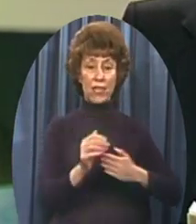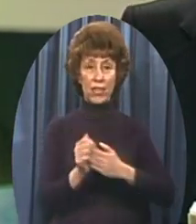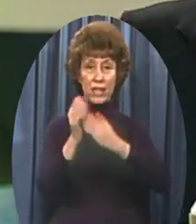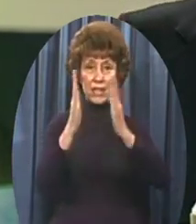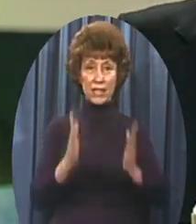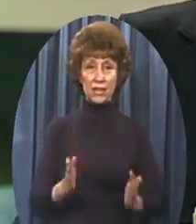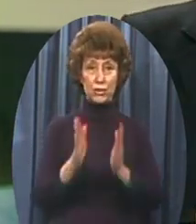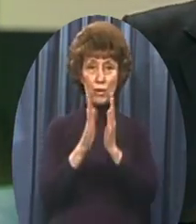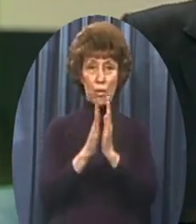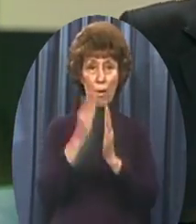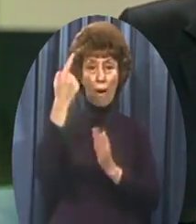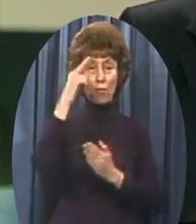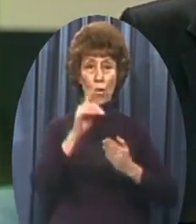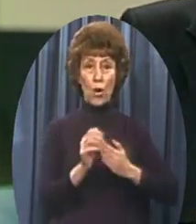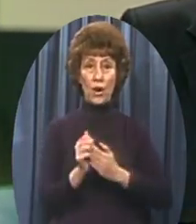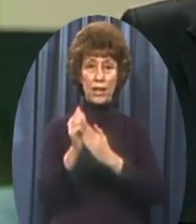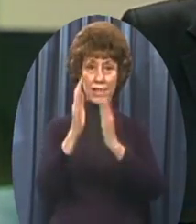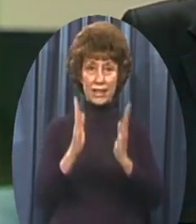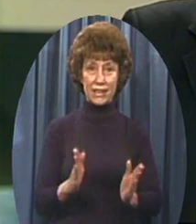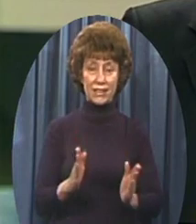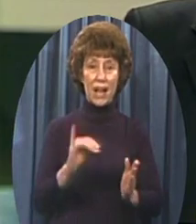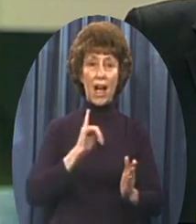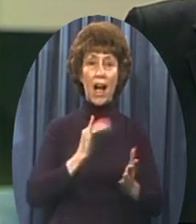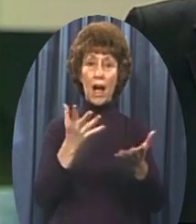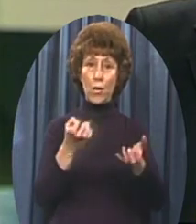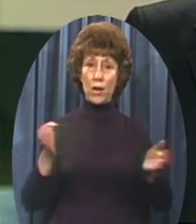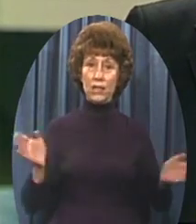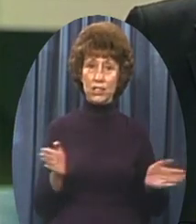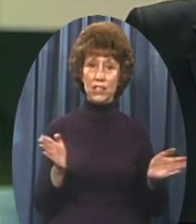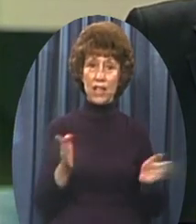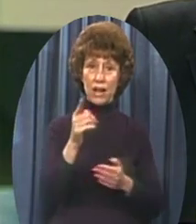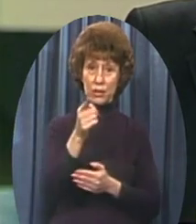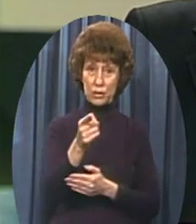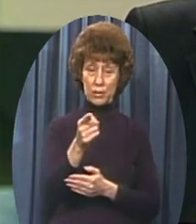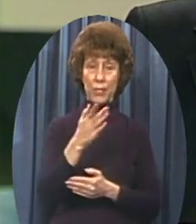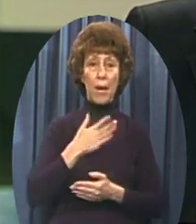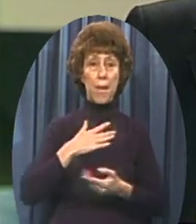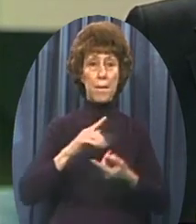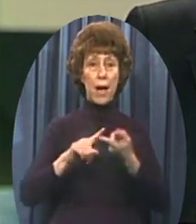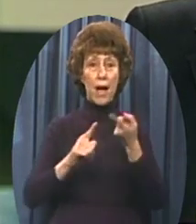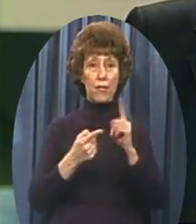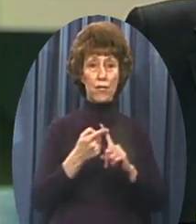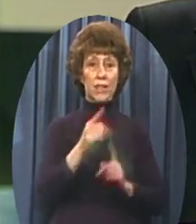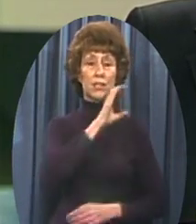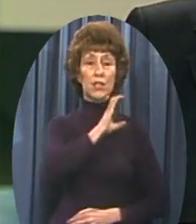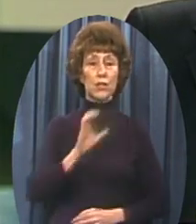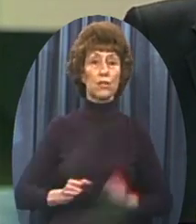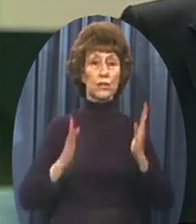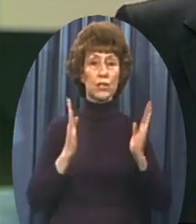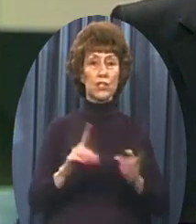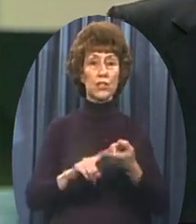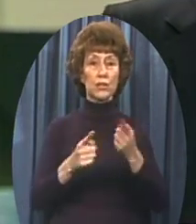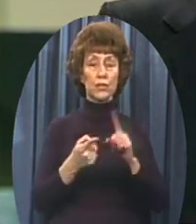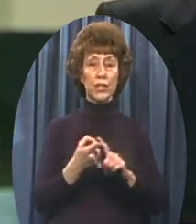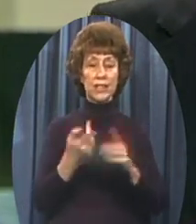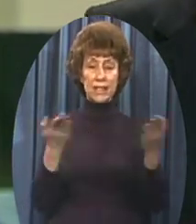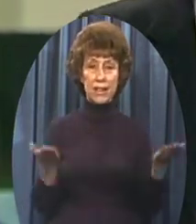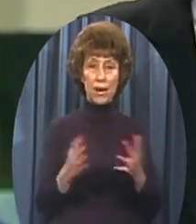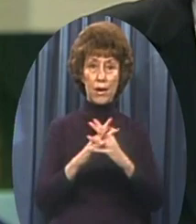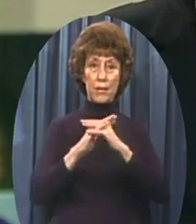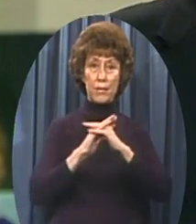want to challenge you and my Christian friends across this nation. Let's